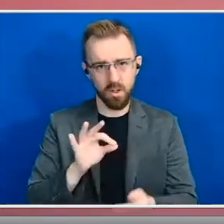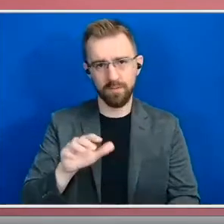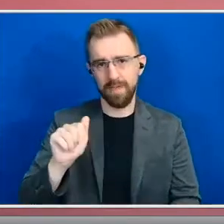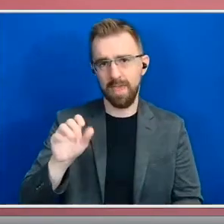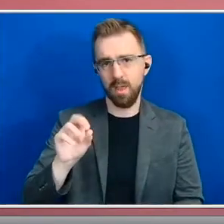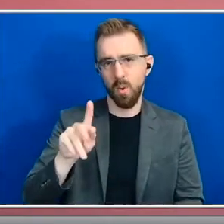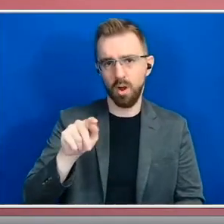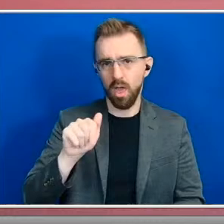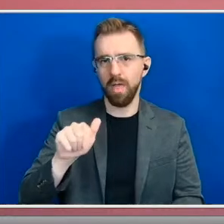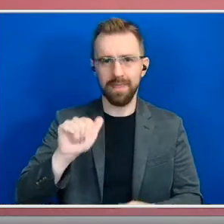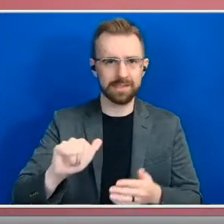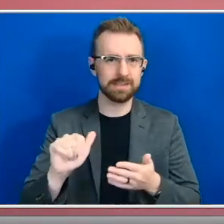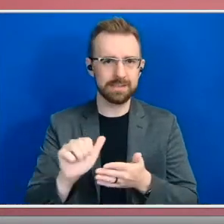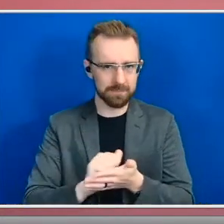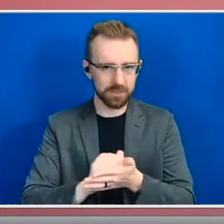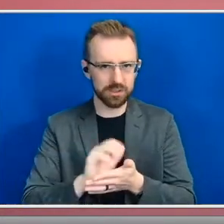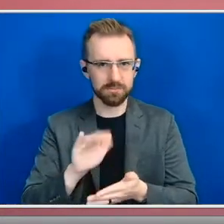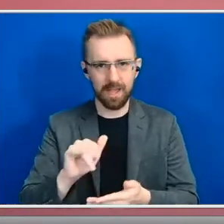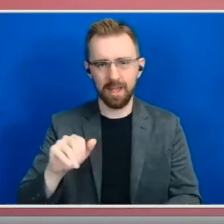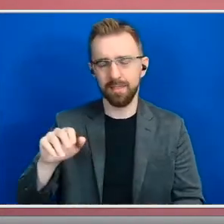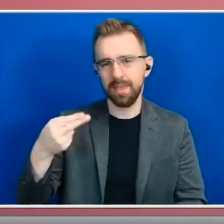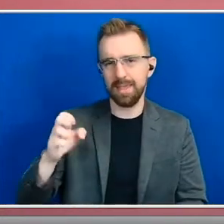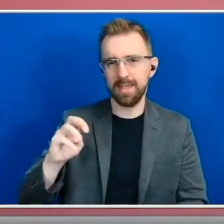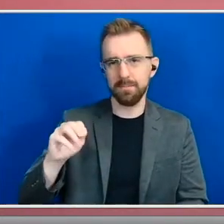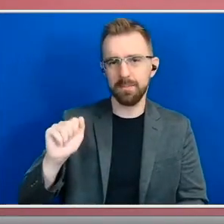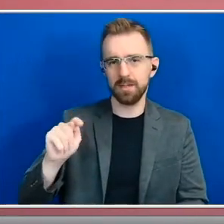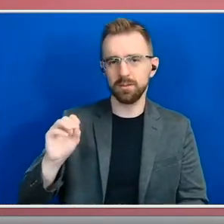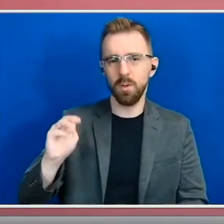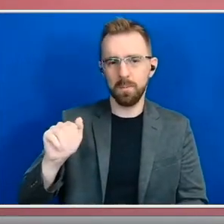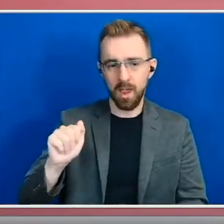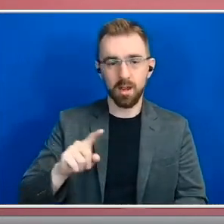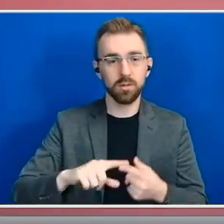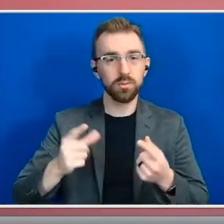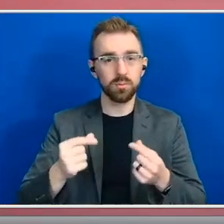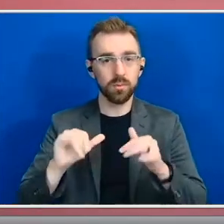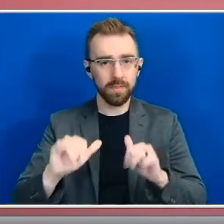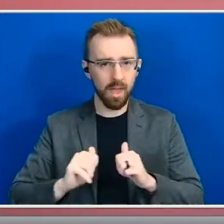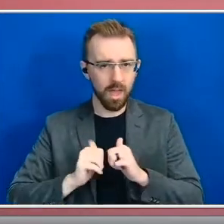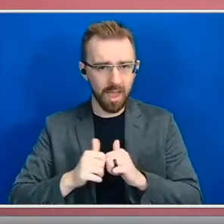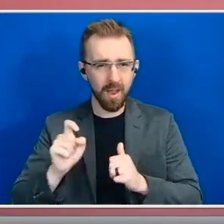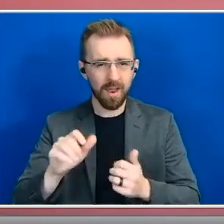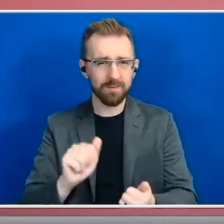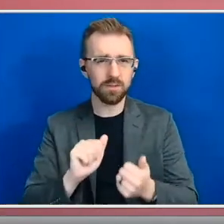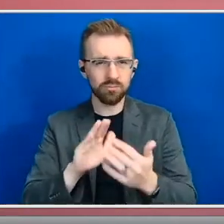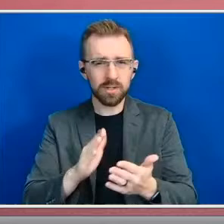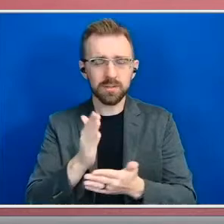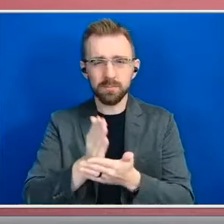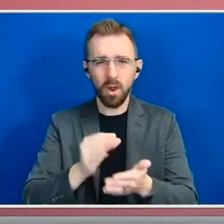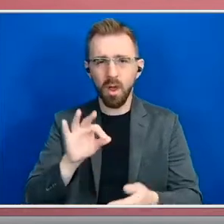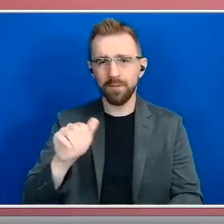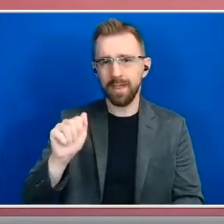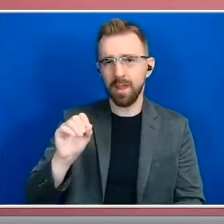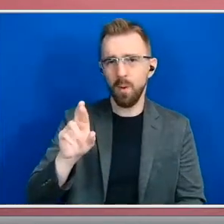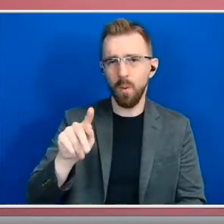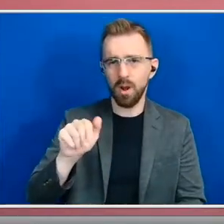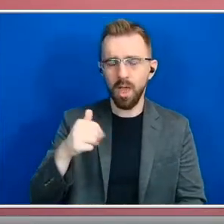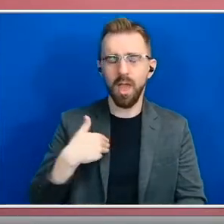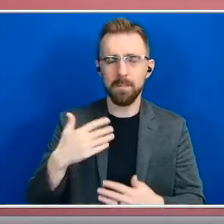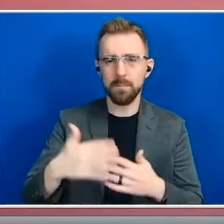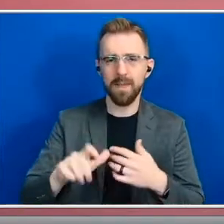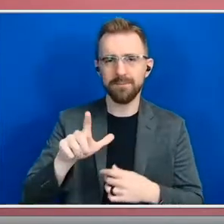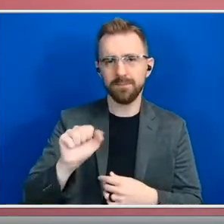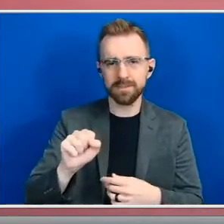the intramural hematoma. And in order to do that, we have to address the portions of the aorta that have blood vessels that are coming off of